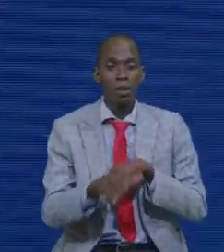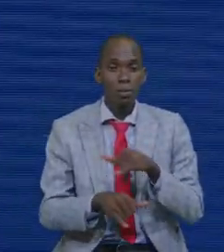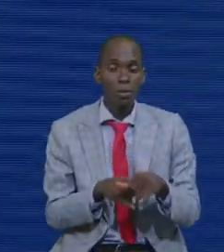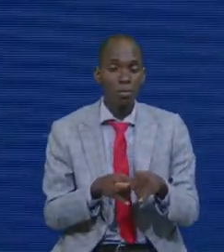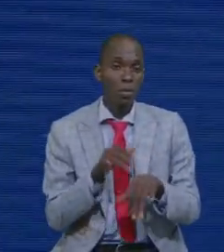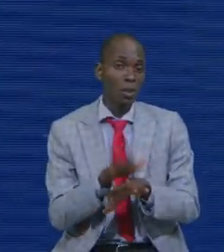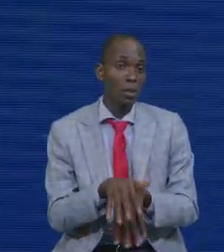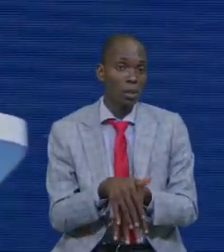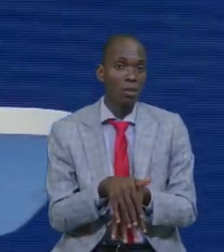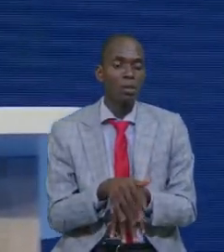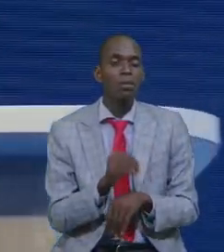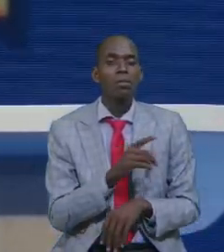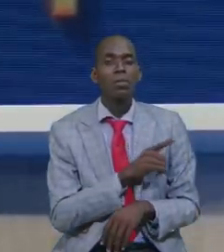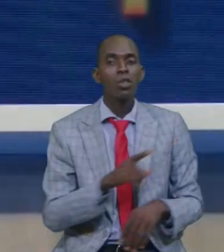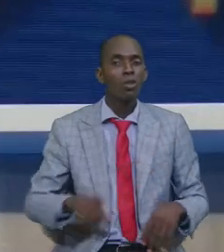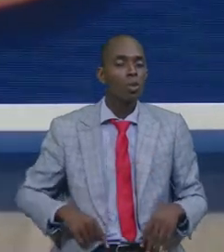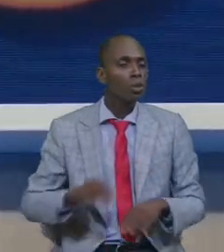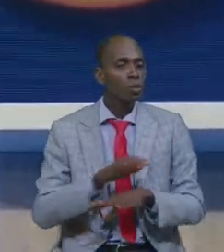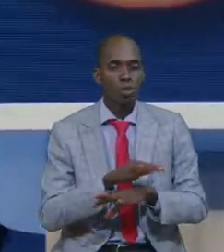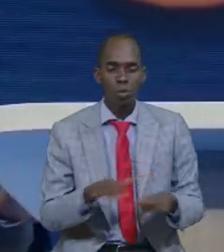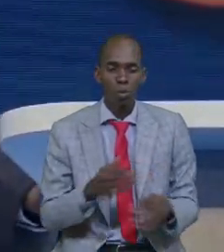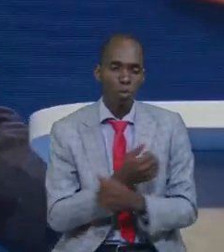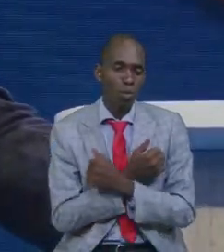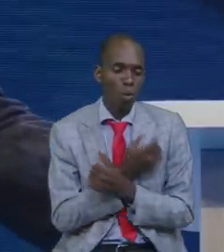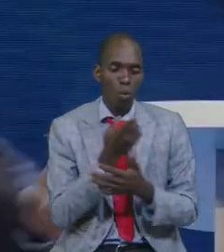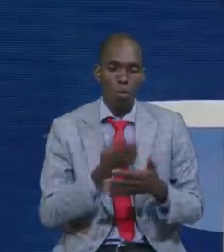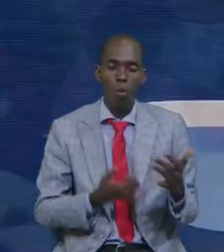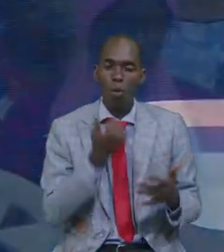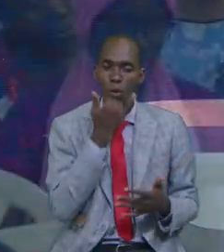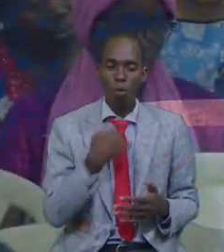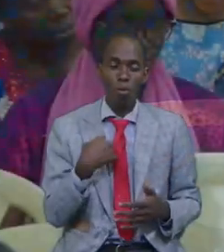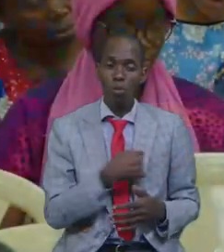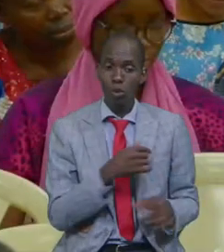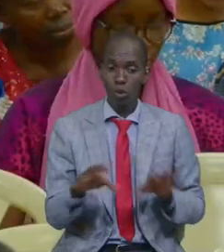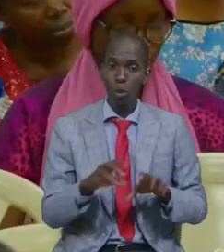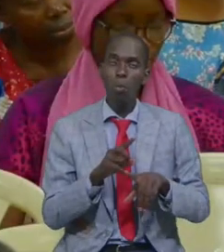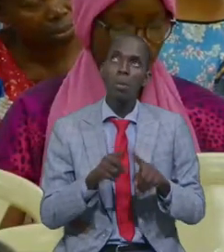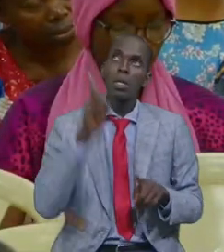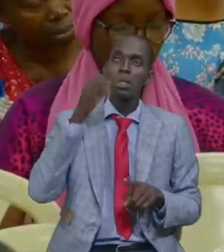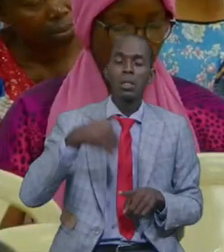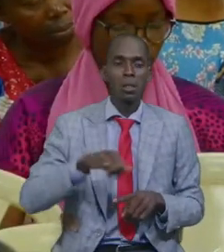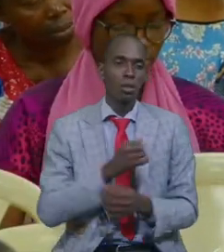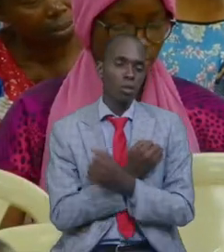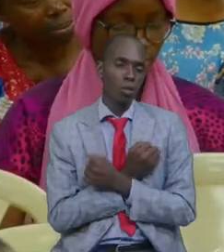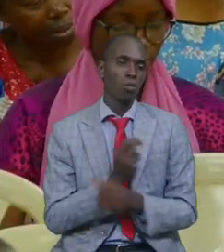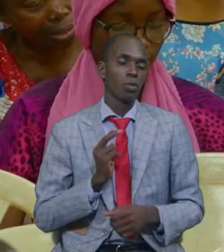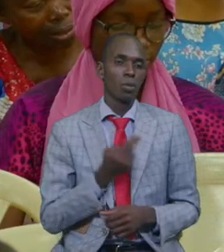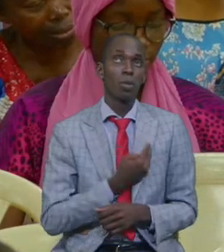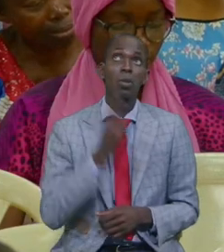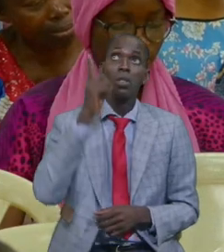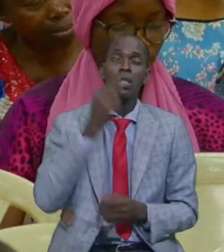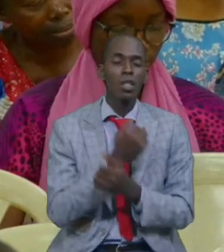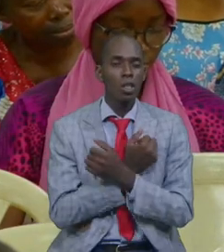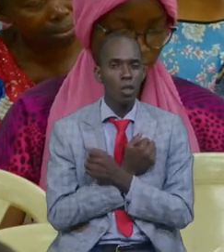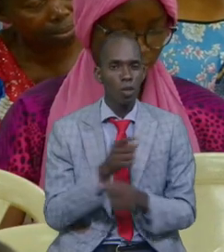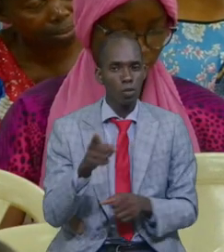Lord, he does not love what we've done, but he loves us. The Lord loves you tonight. I said the